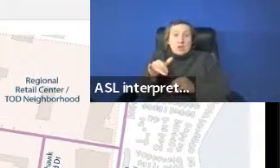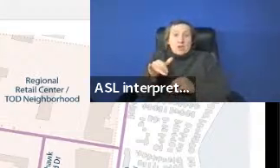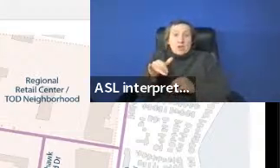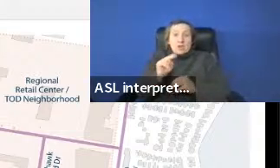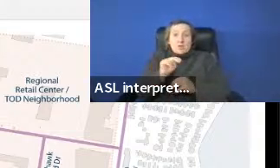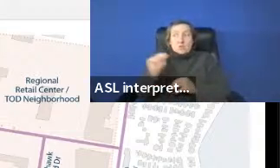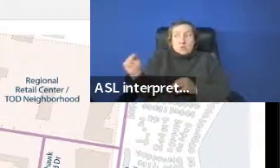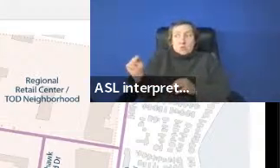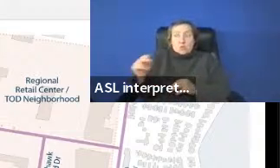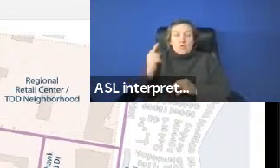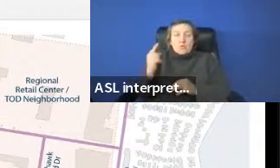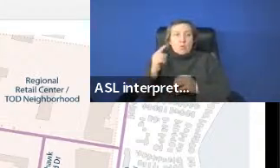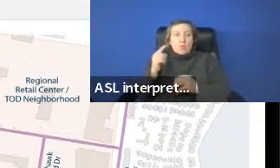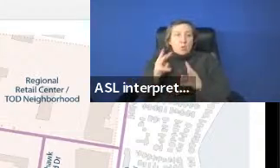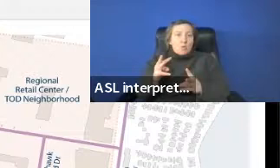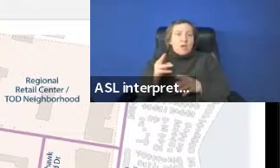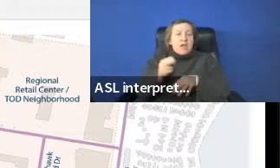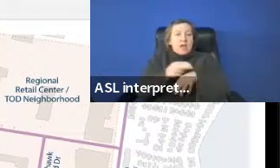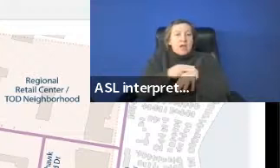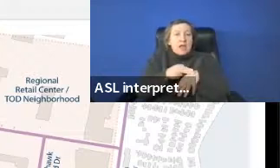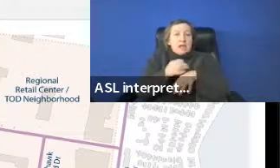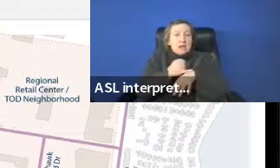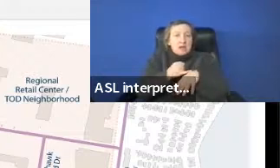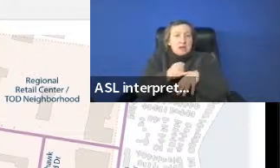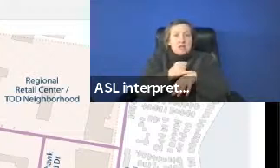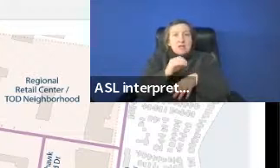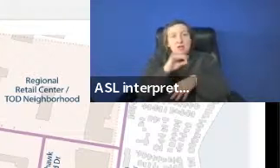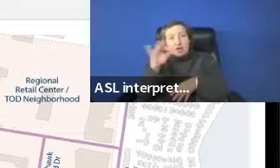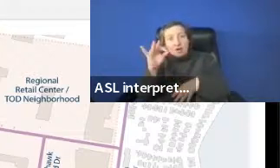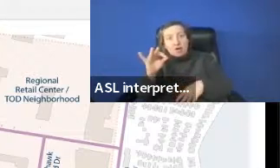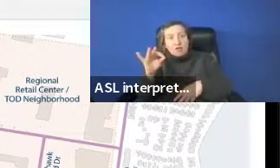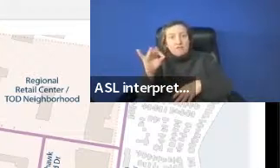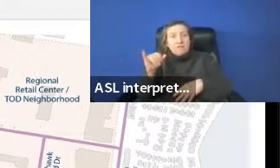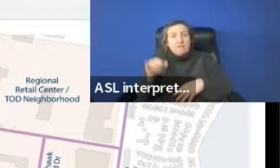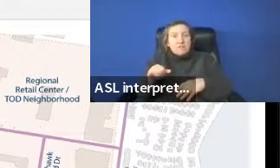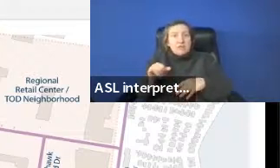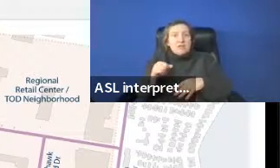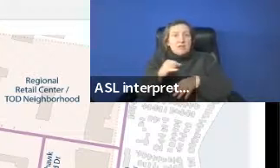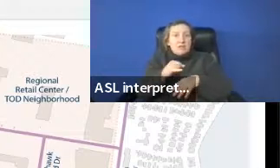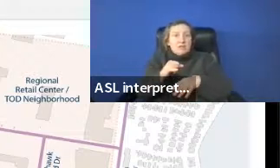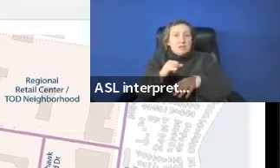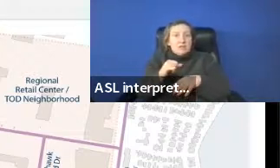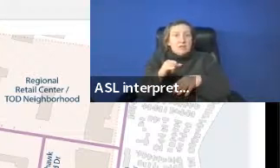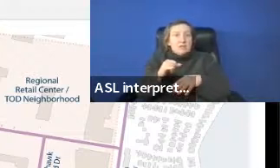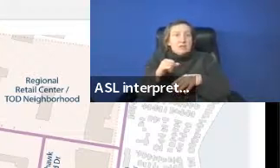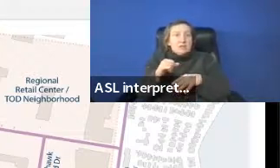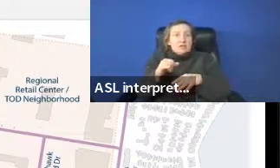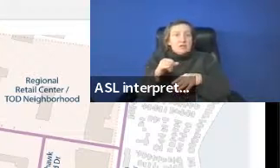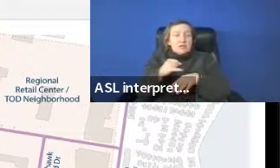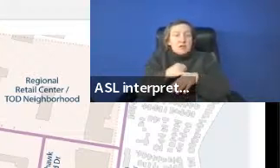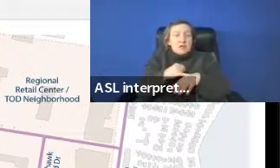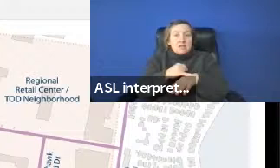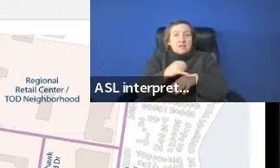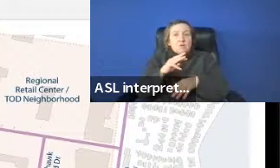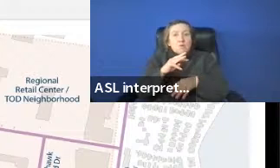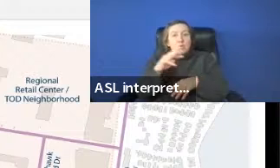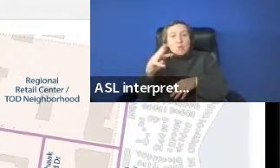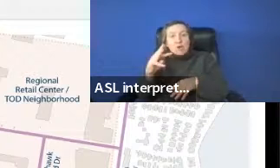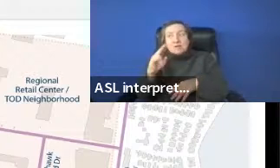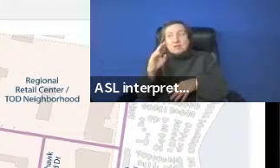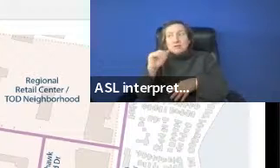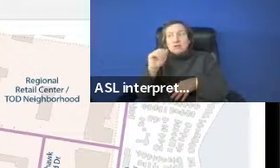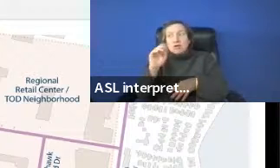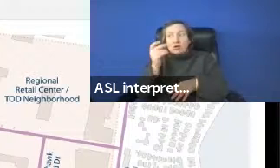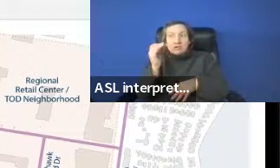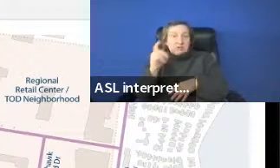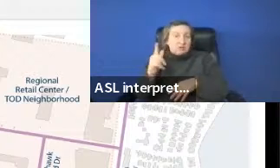only one way for Hayden Island residents to get off the island. There's the west arterial bridge. I don't know how many lanes it would